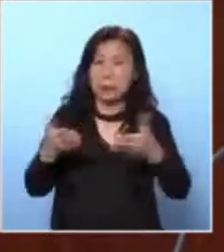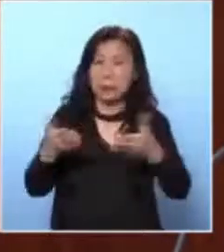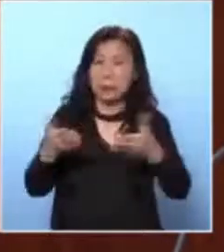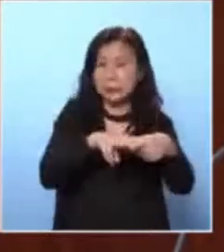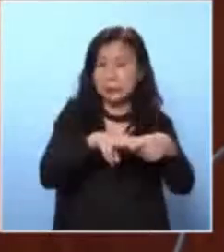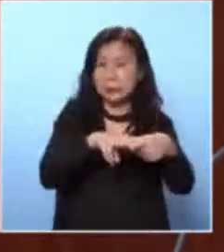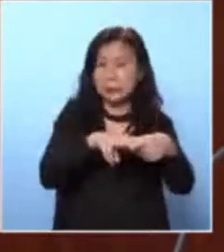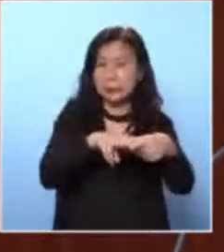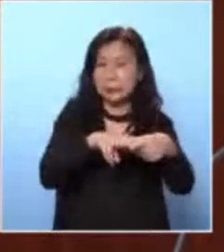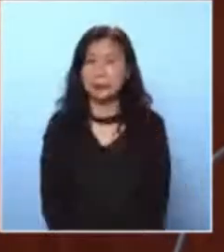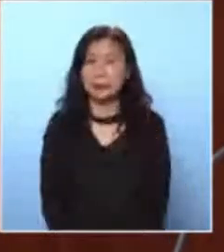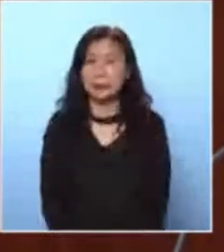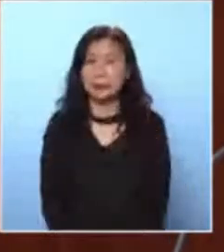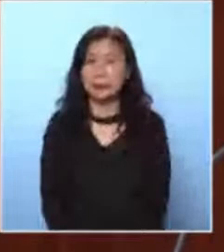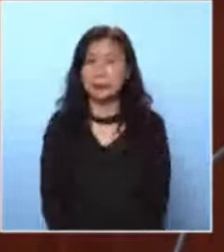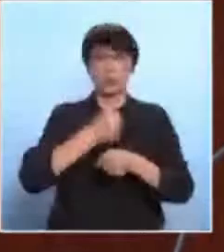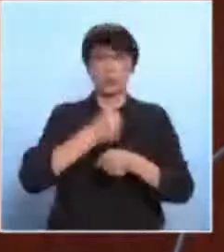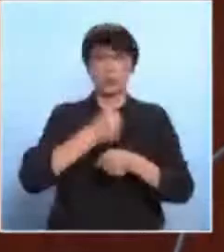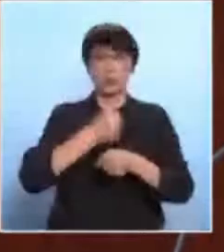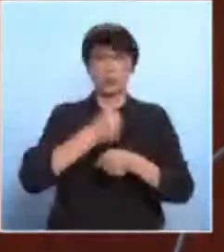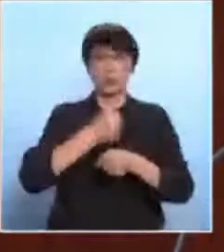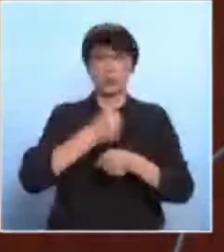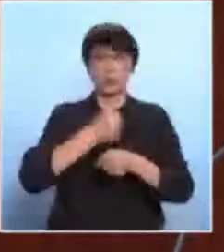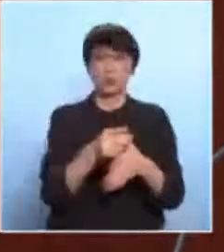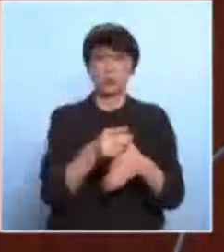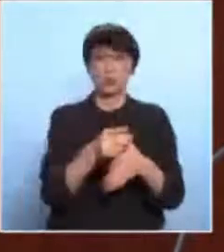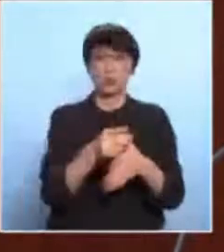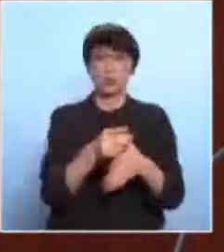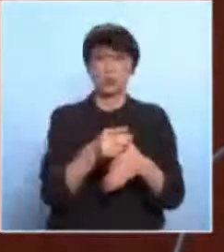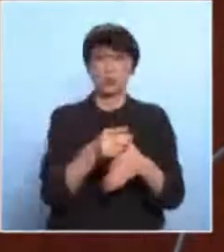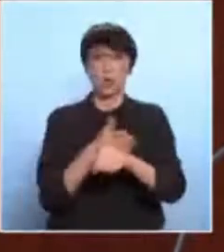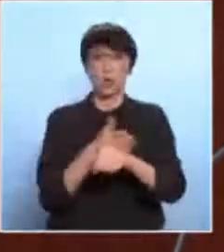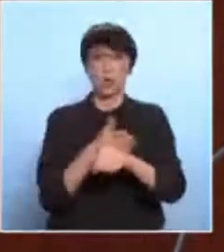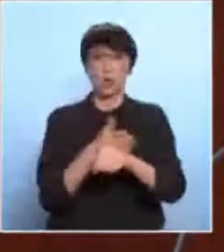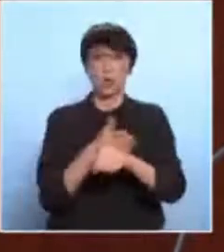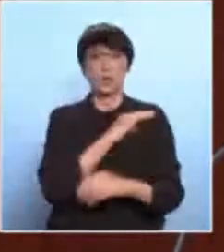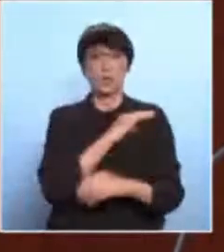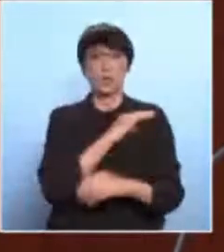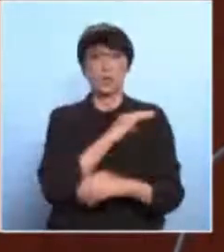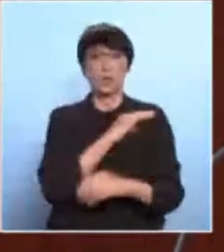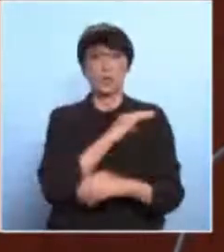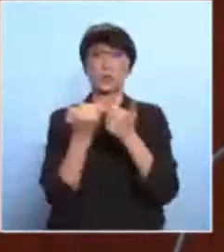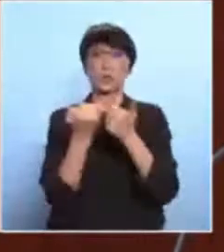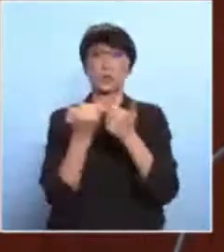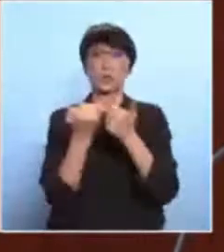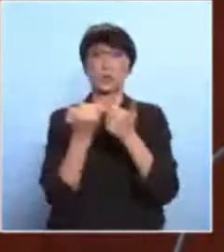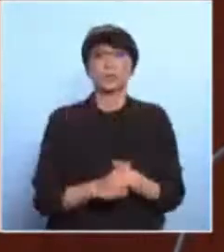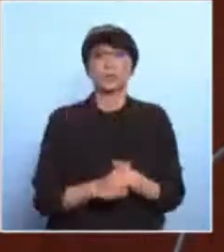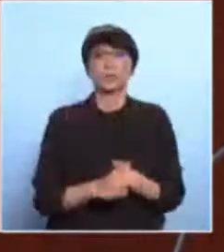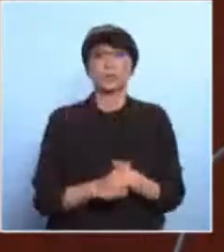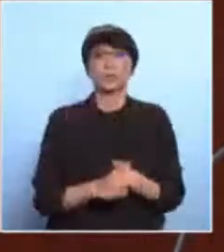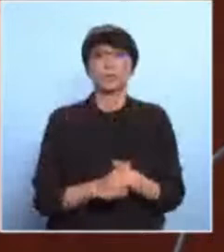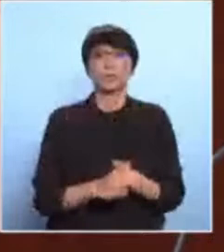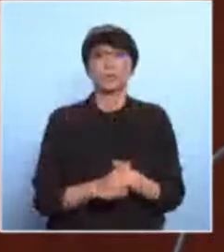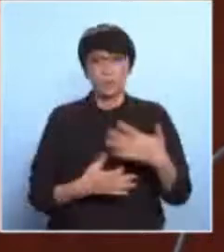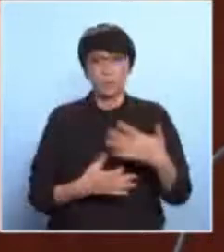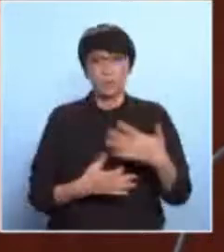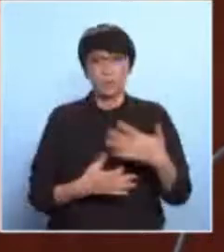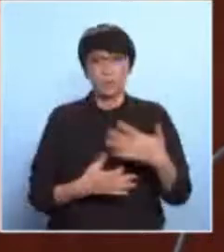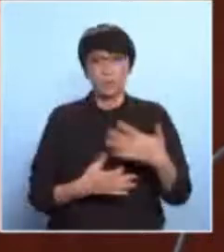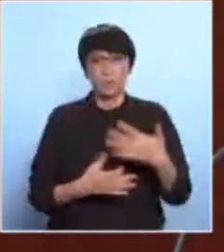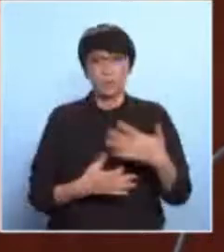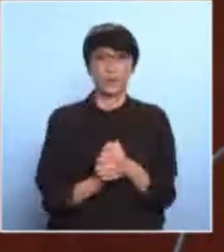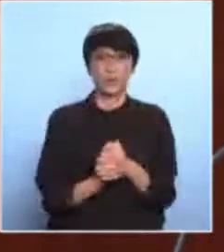promotional activities to instill in students, parents, and the community better appreciation of the importance of vocational